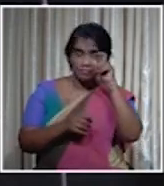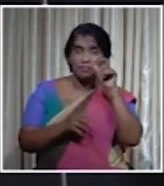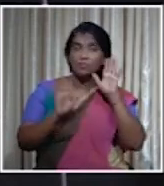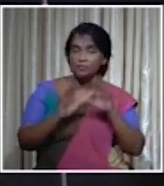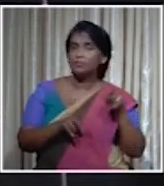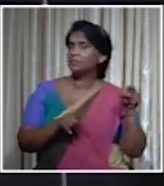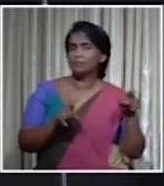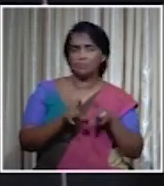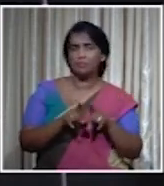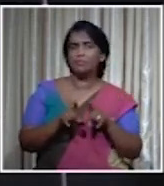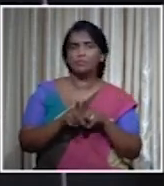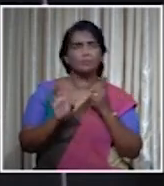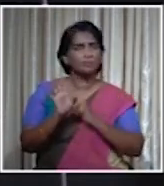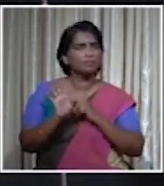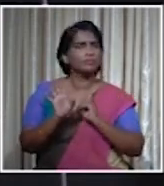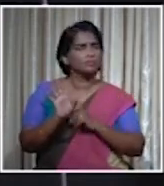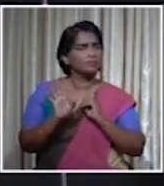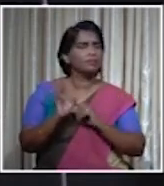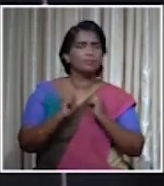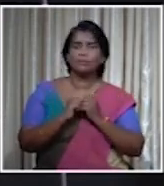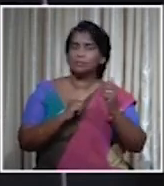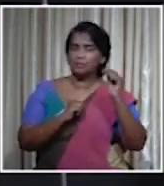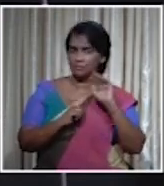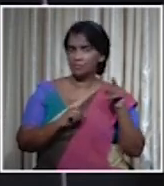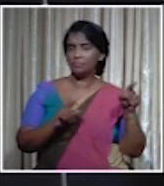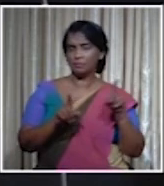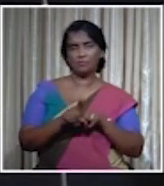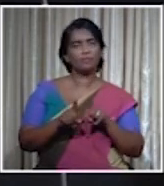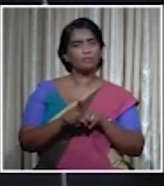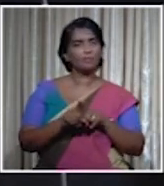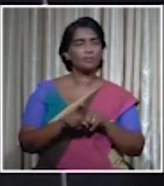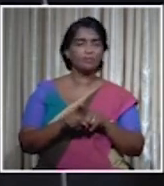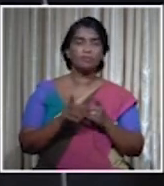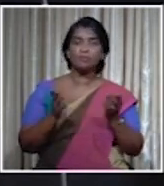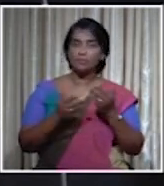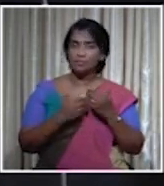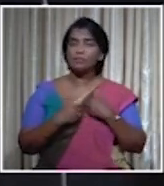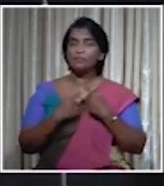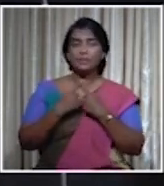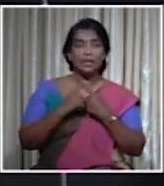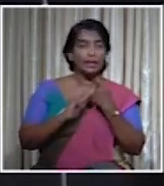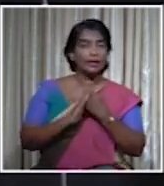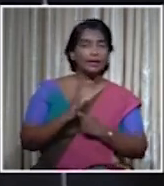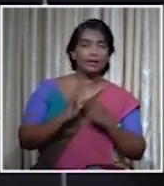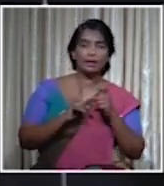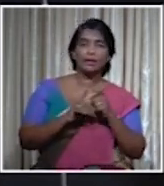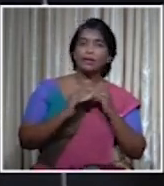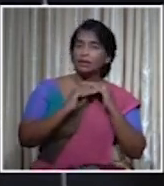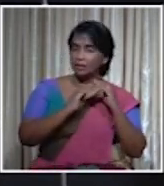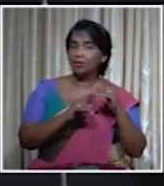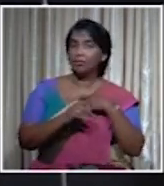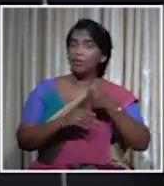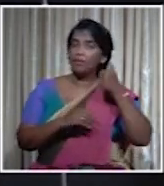see, our Attorney General's department has a very, very important function in the country. I mean,